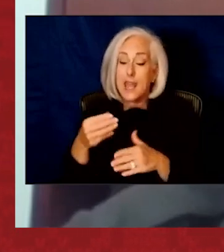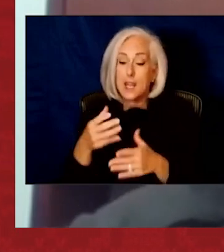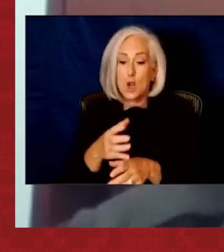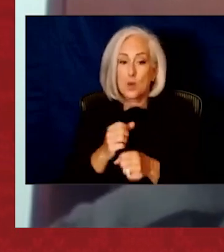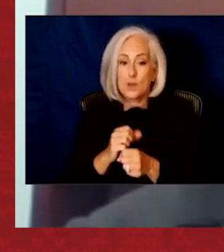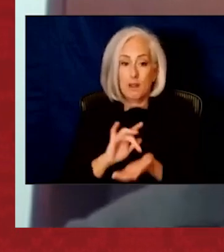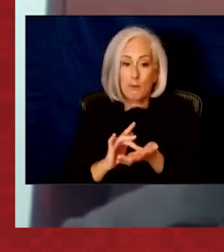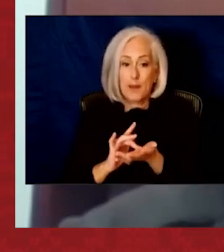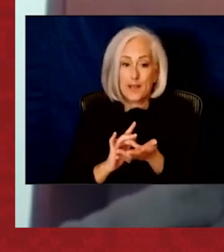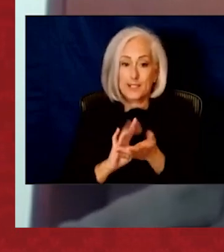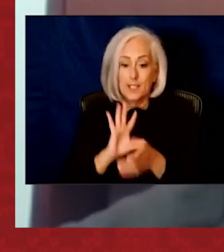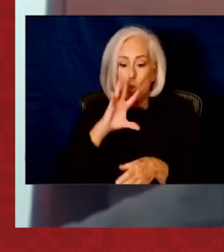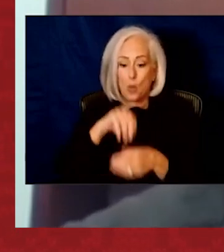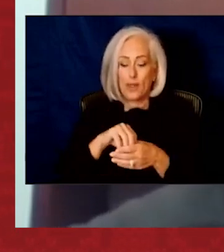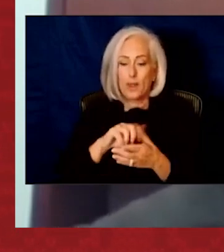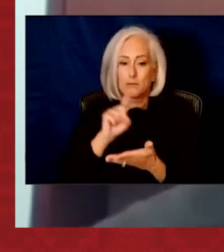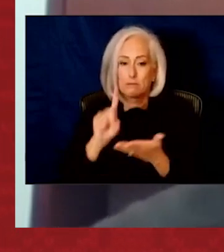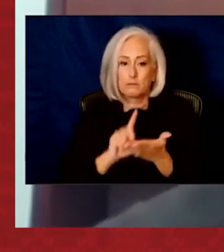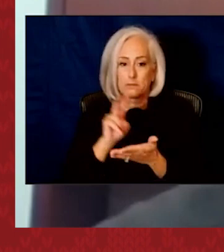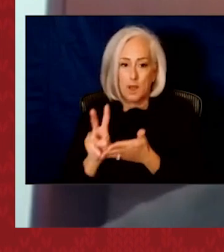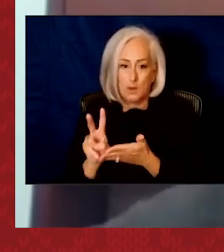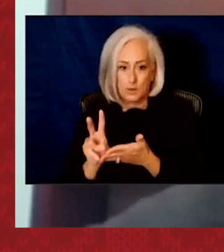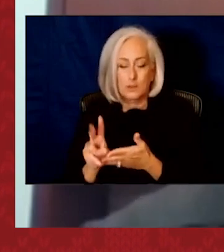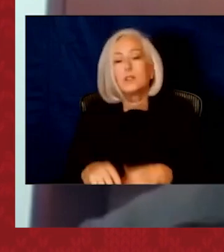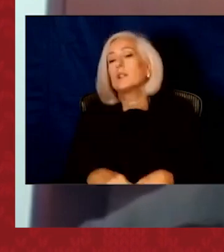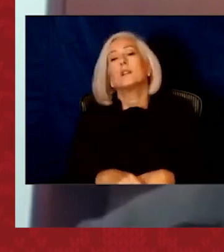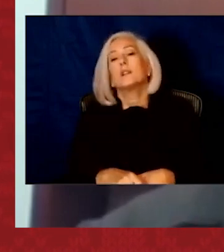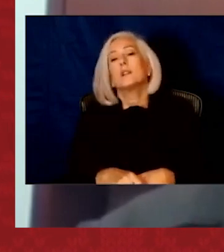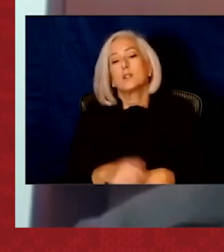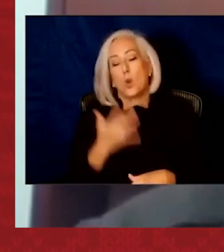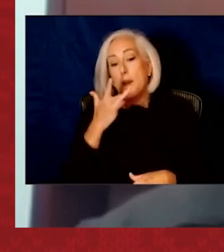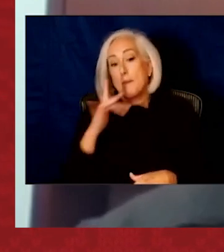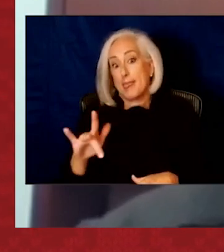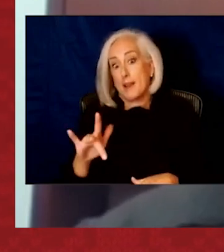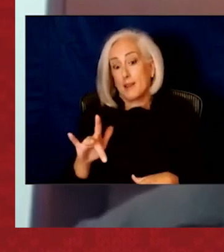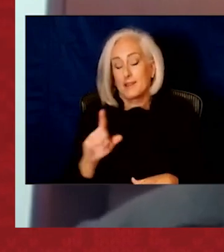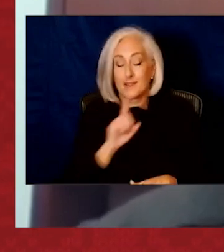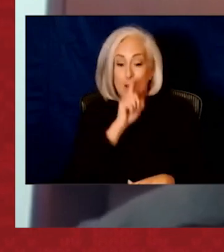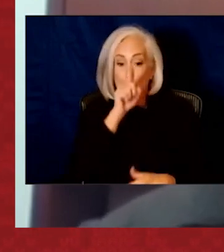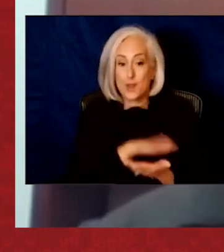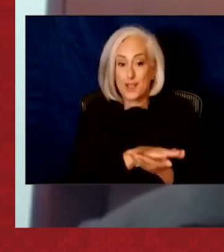couple hours as well. So I am lucky that I don't. It would be kind of nice to have